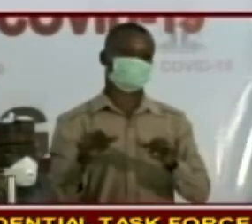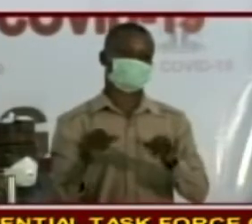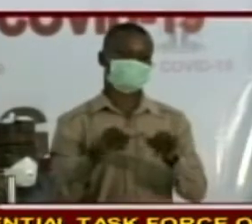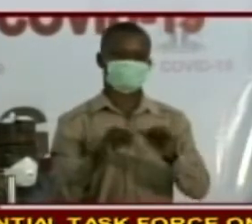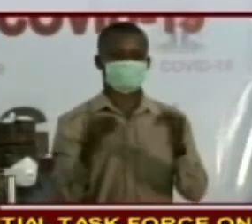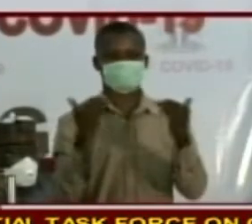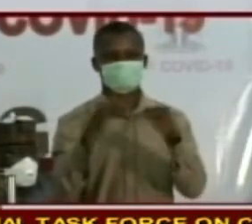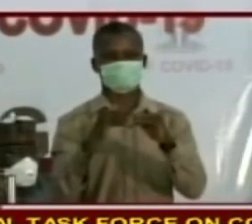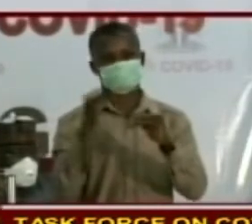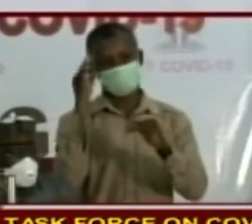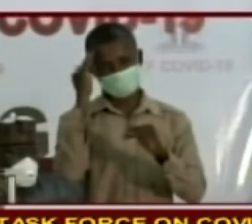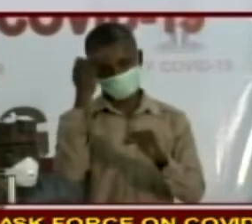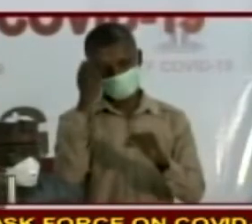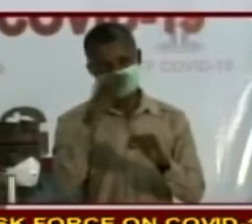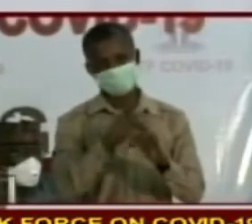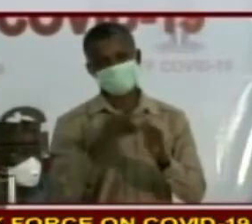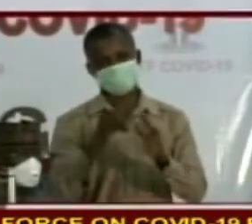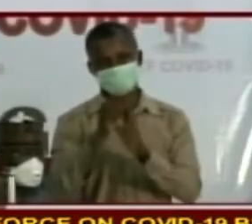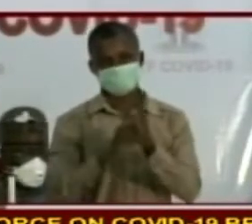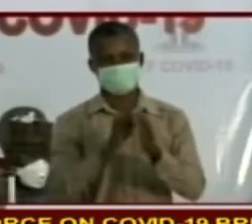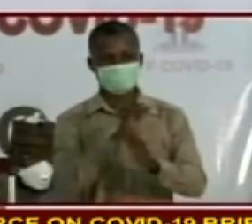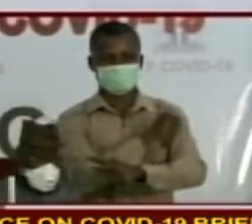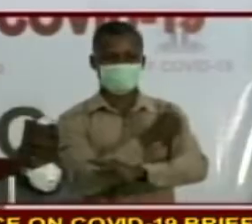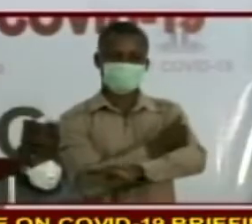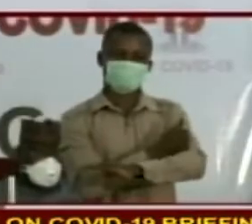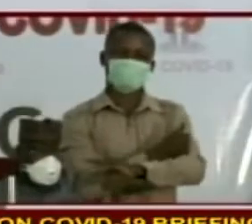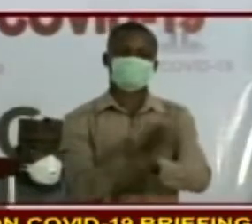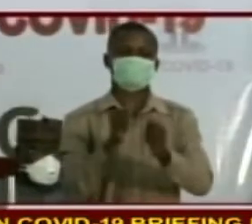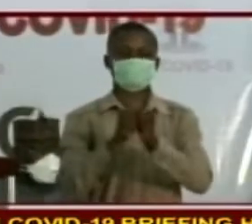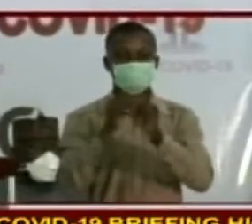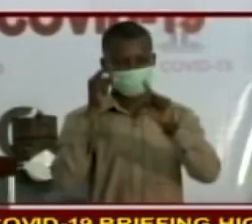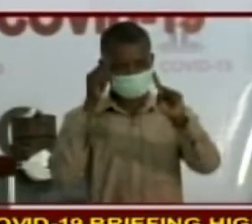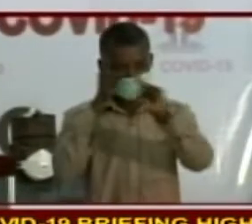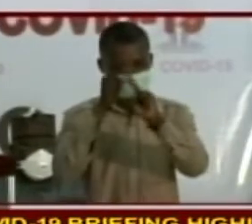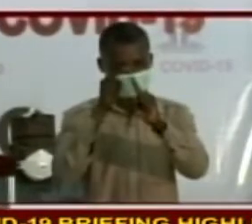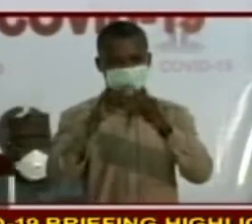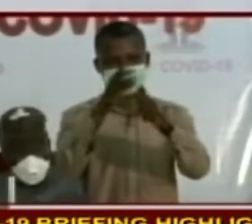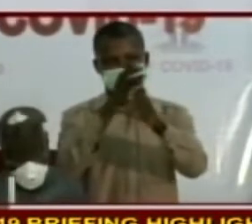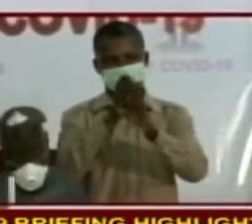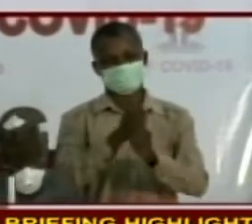state authorities, with a view to getting things